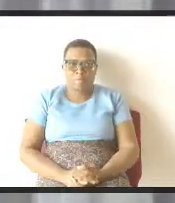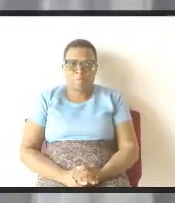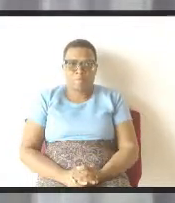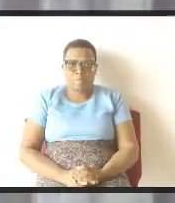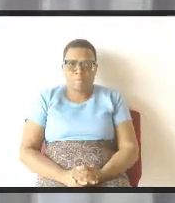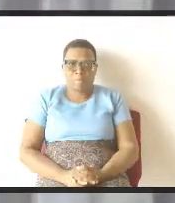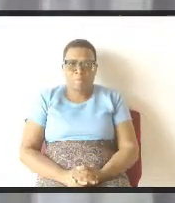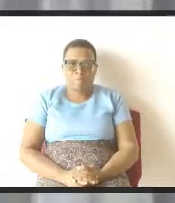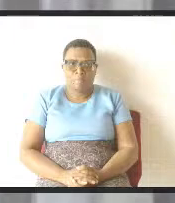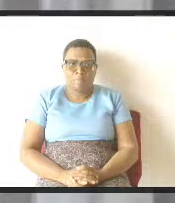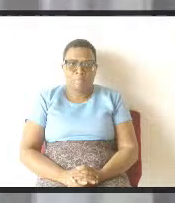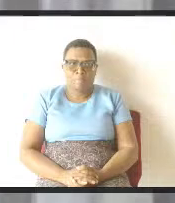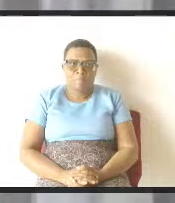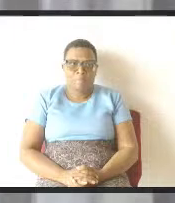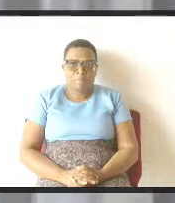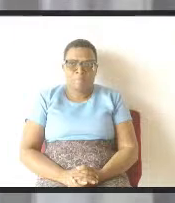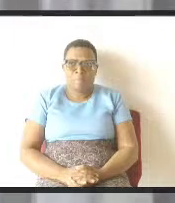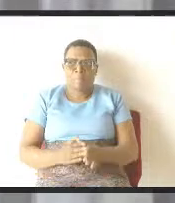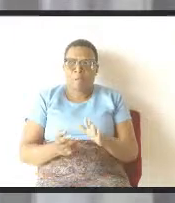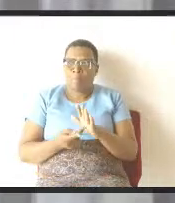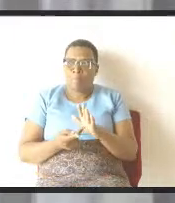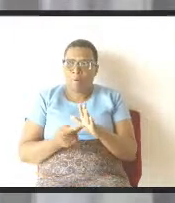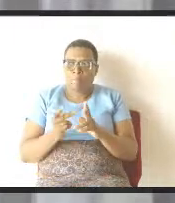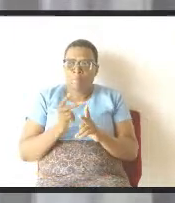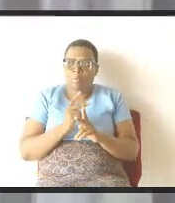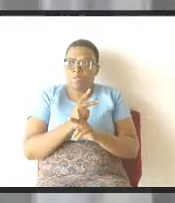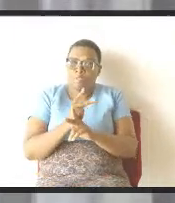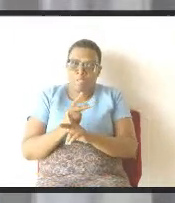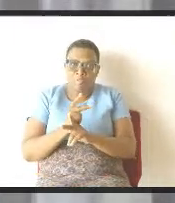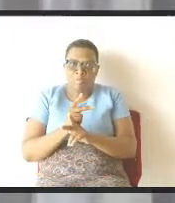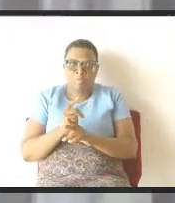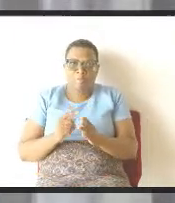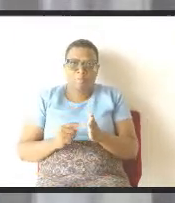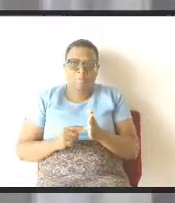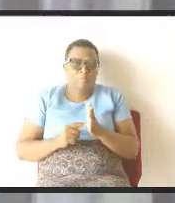Paul was careful to point out